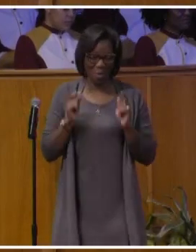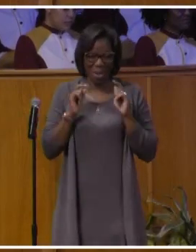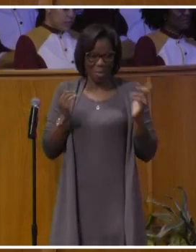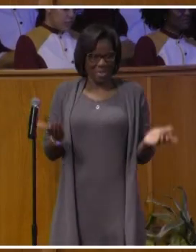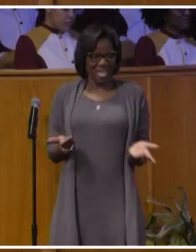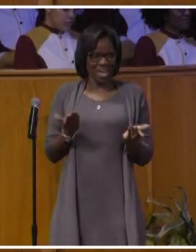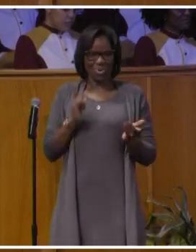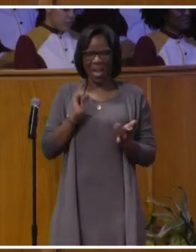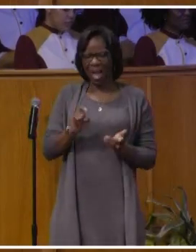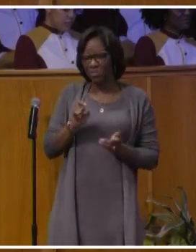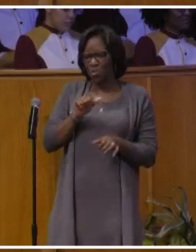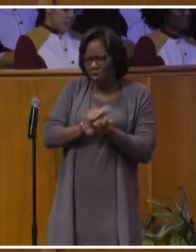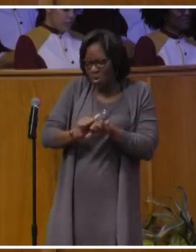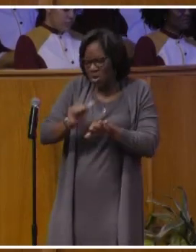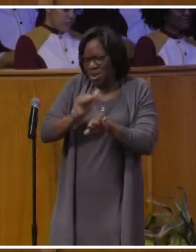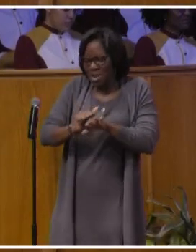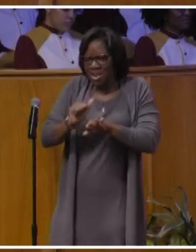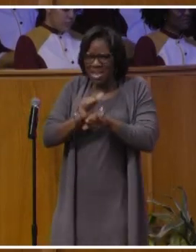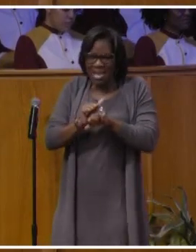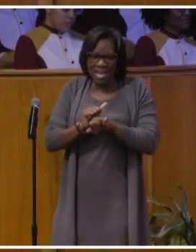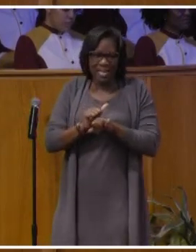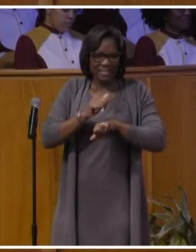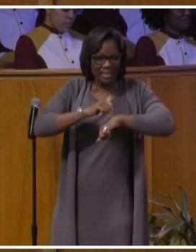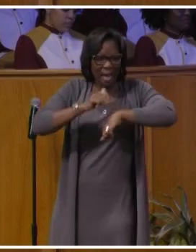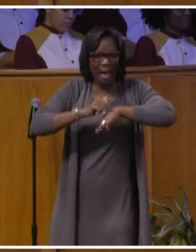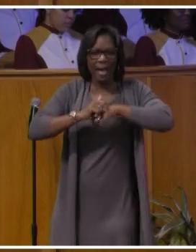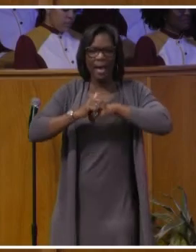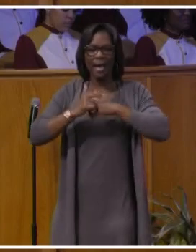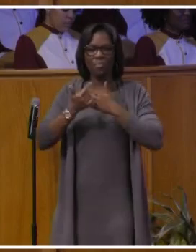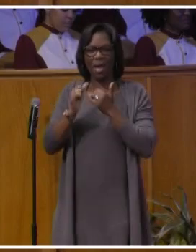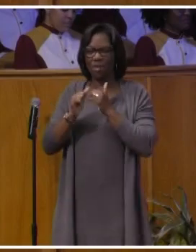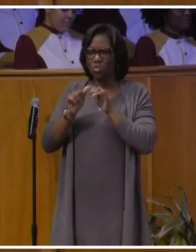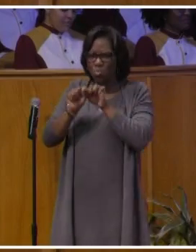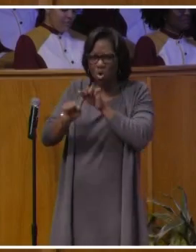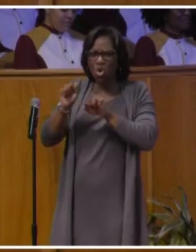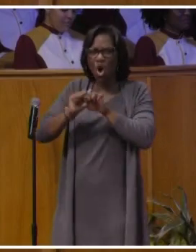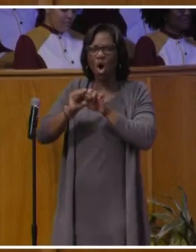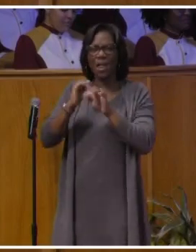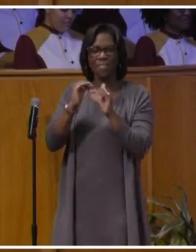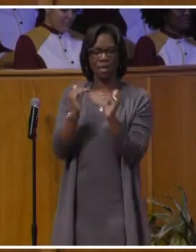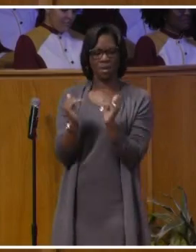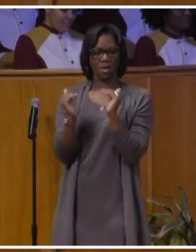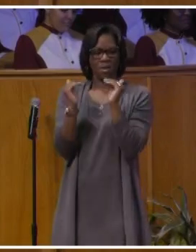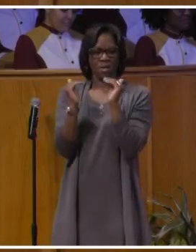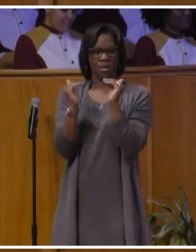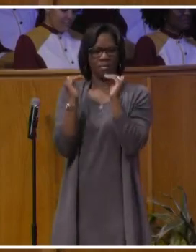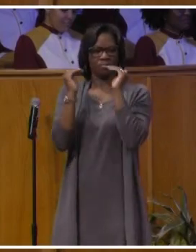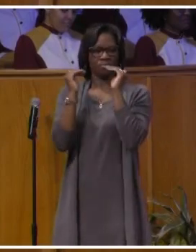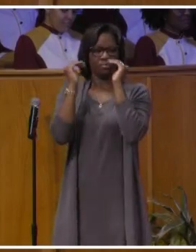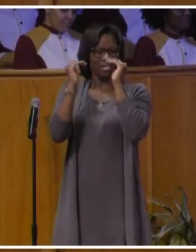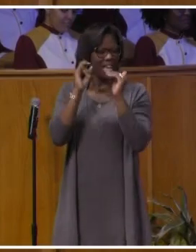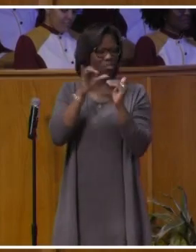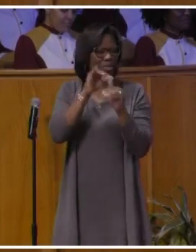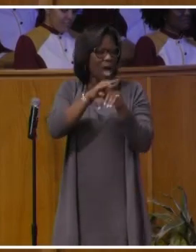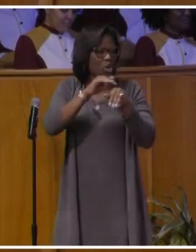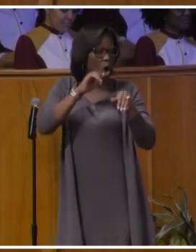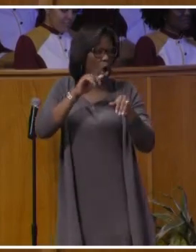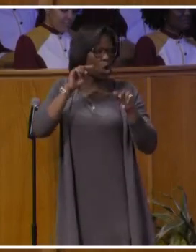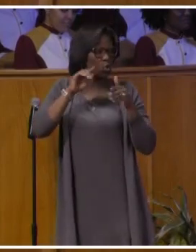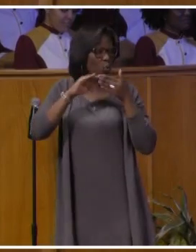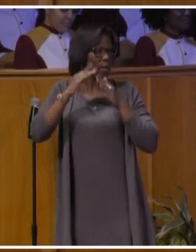You got to pay your dues and climb up the ladder. And I told him that if you are not called to